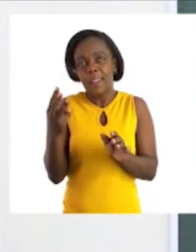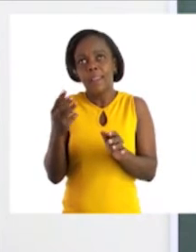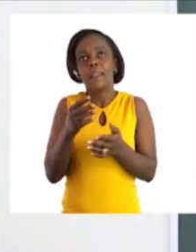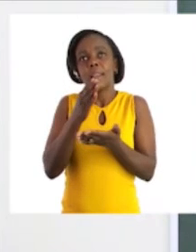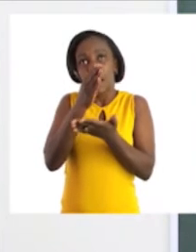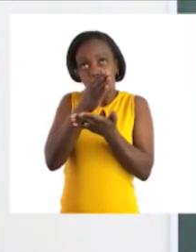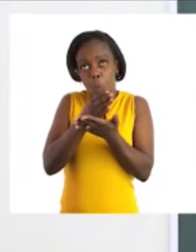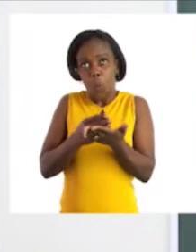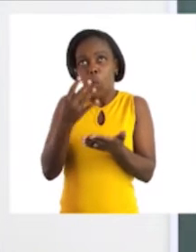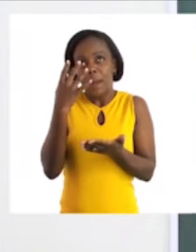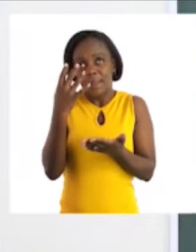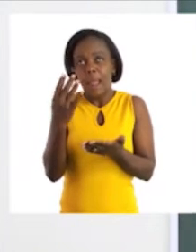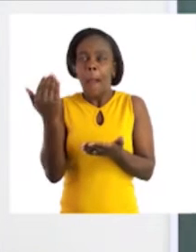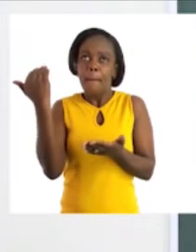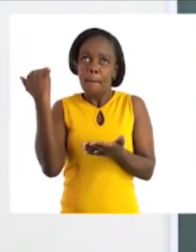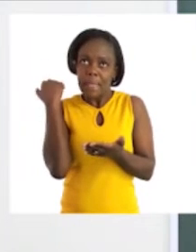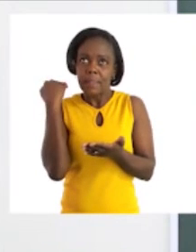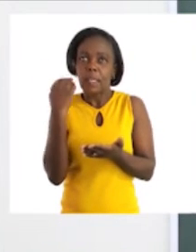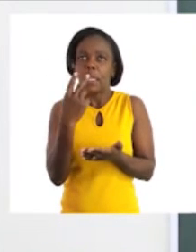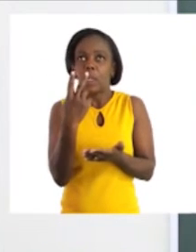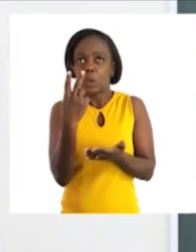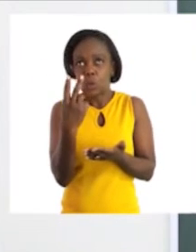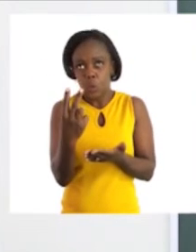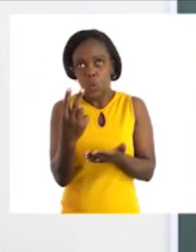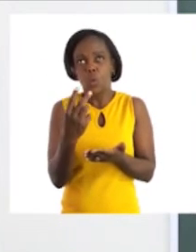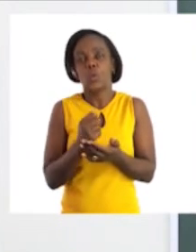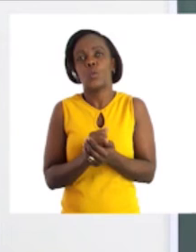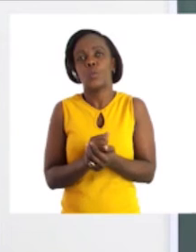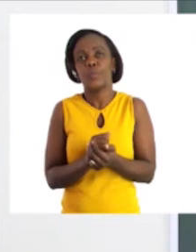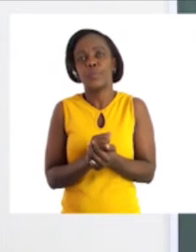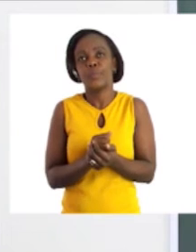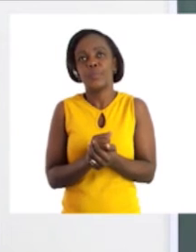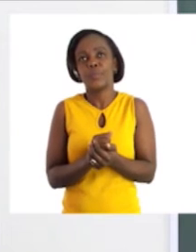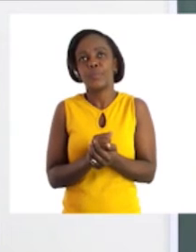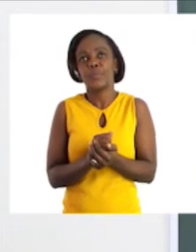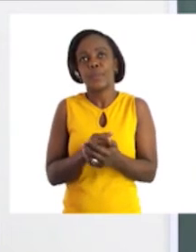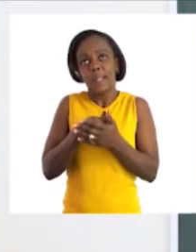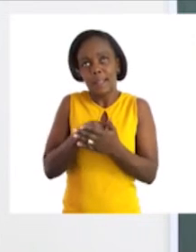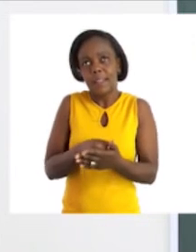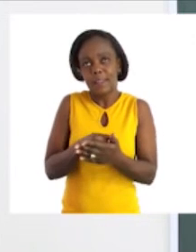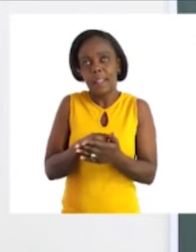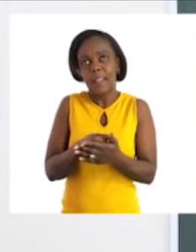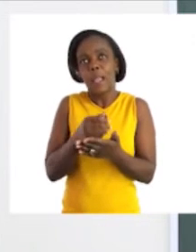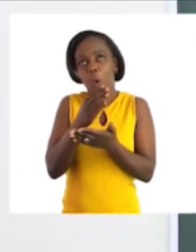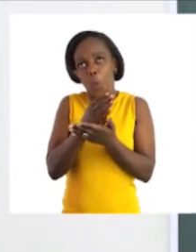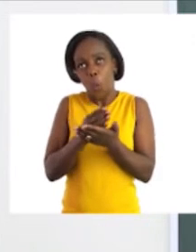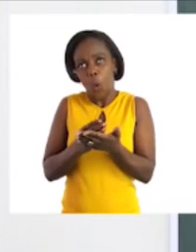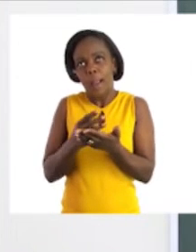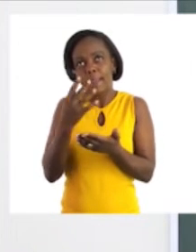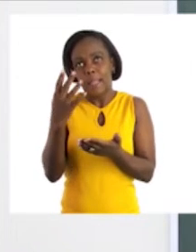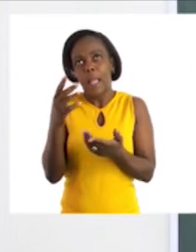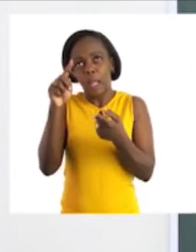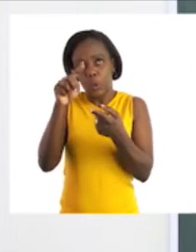quarter past 2. Thank you very much. Now let's try quarter to. Let's try quarter to.